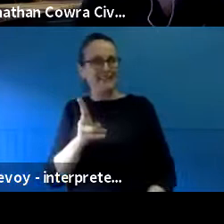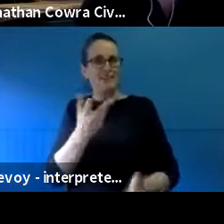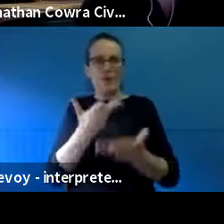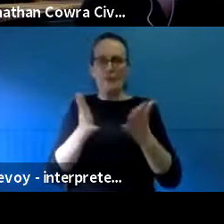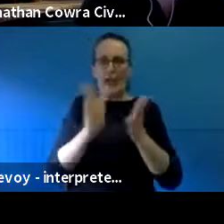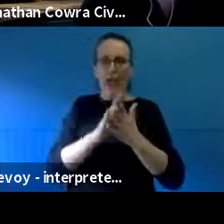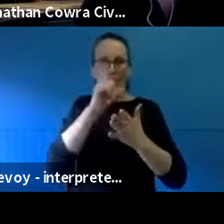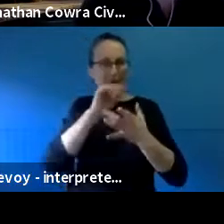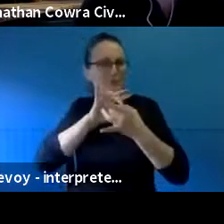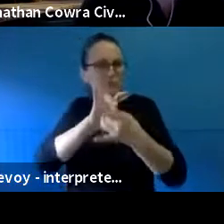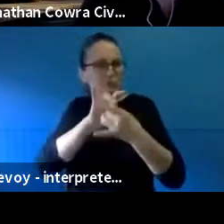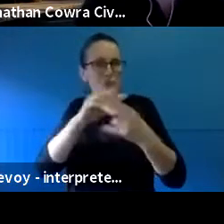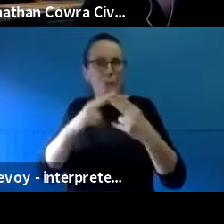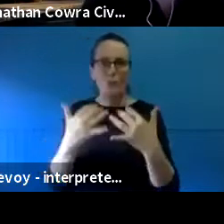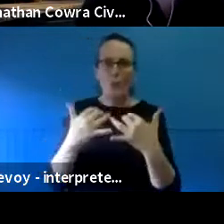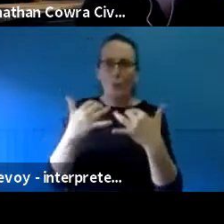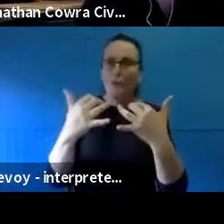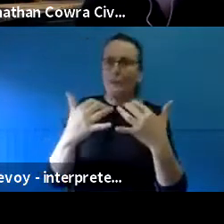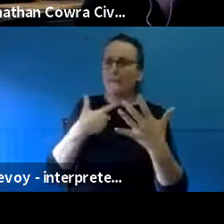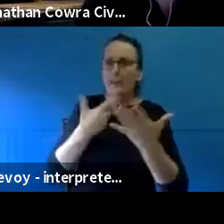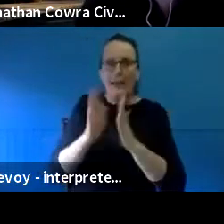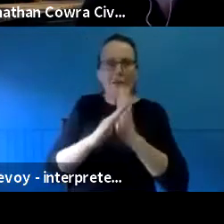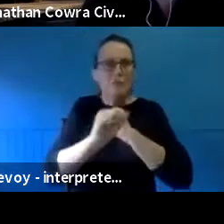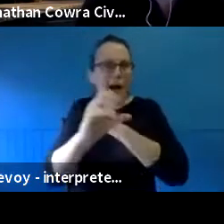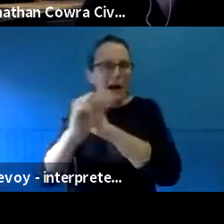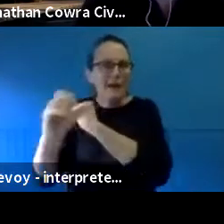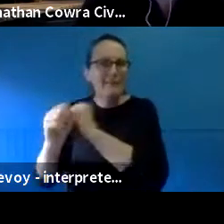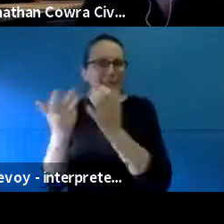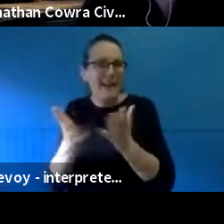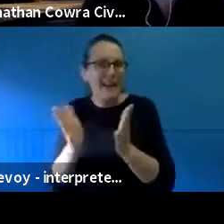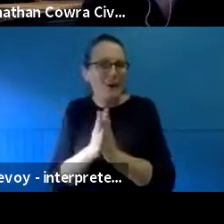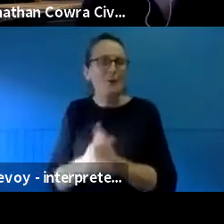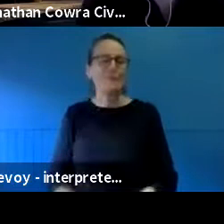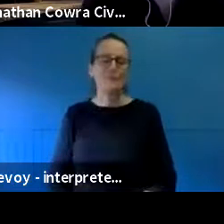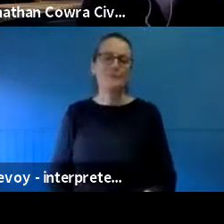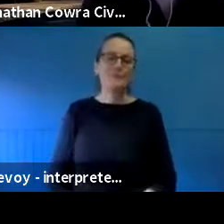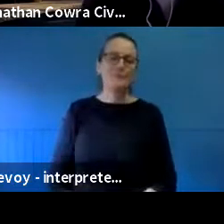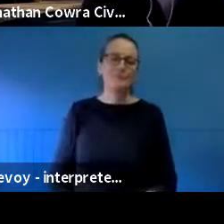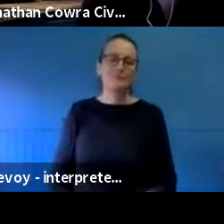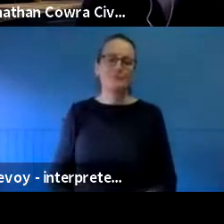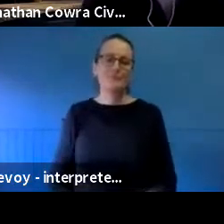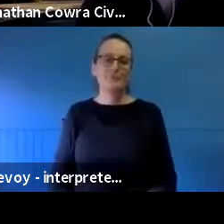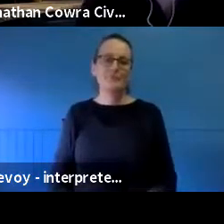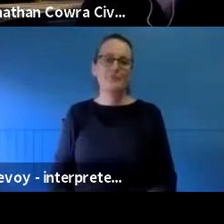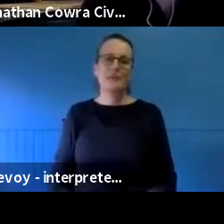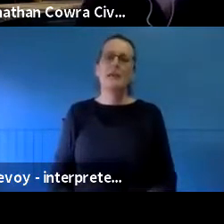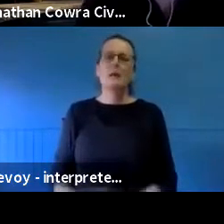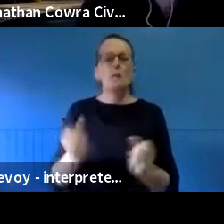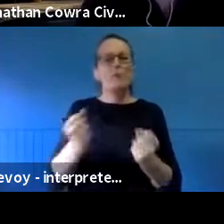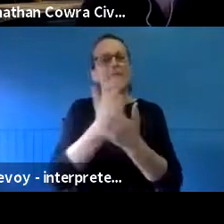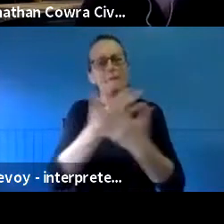then would market that necessarily. There's huge opportunities for all of this. I mean, one thing I did want to point